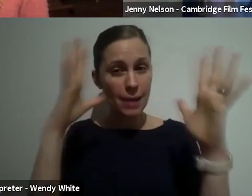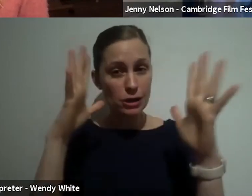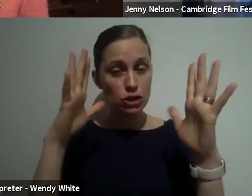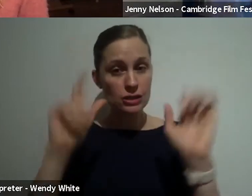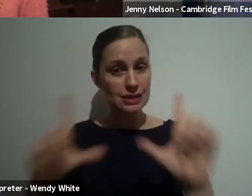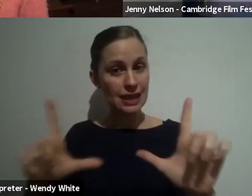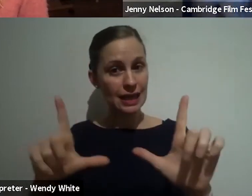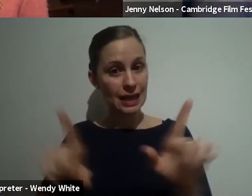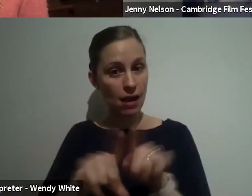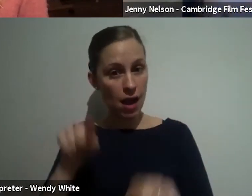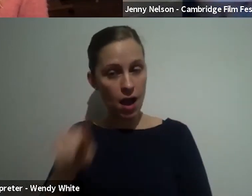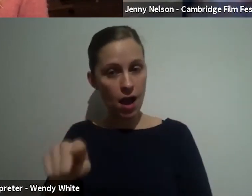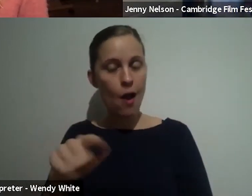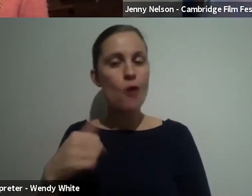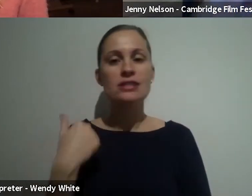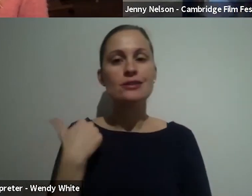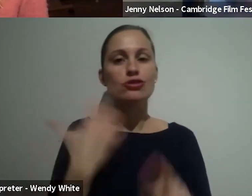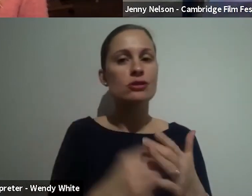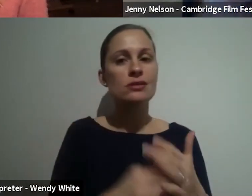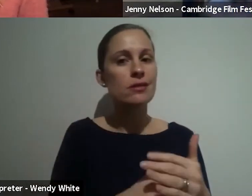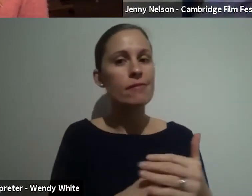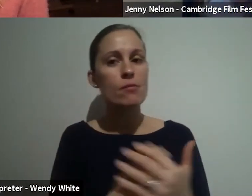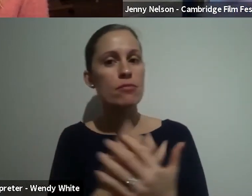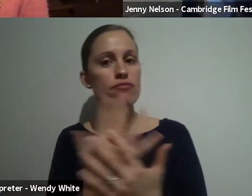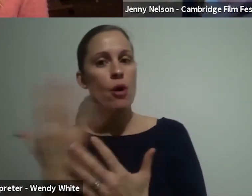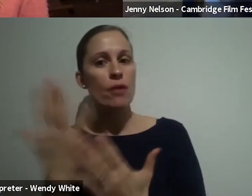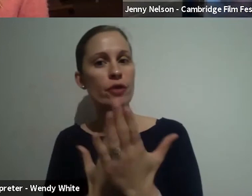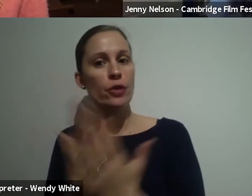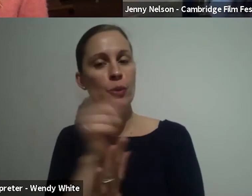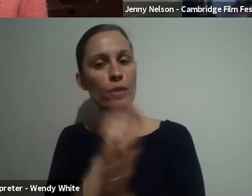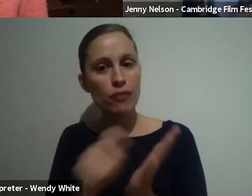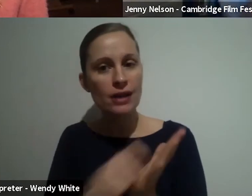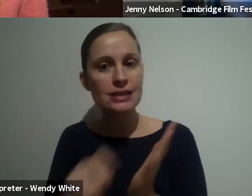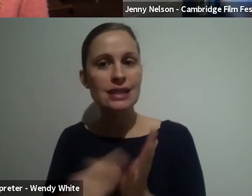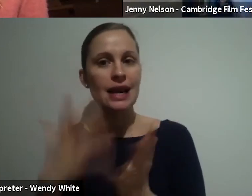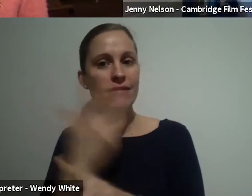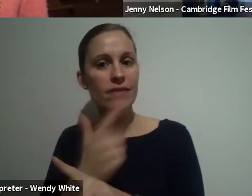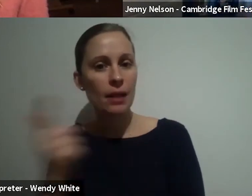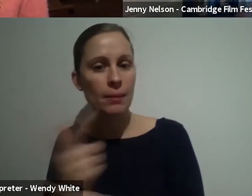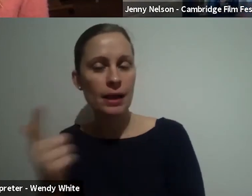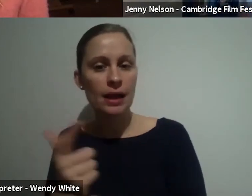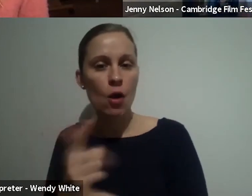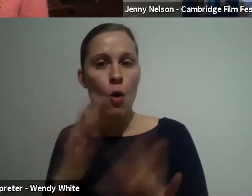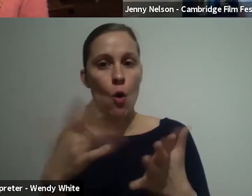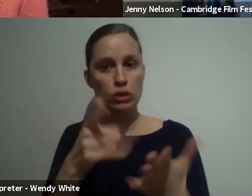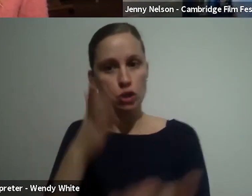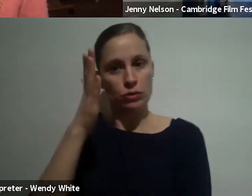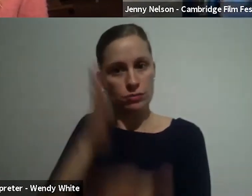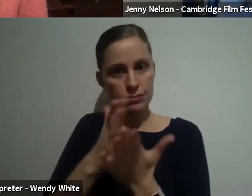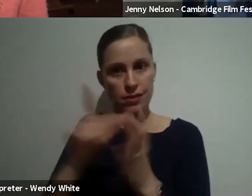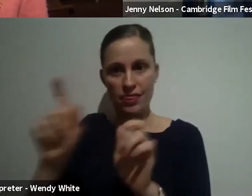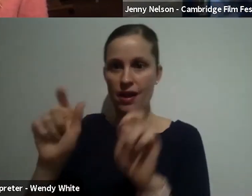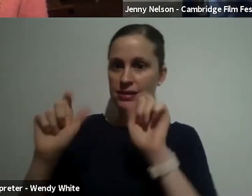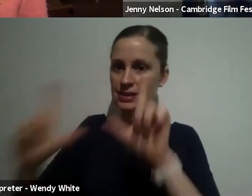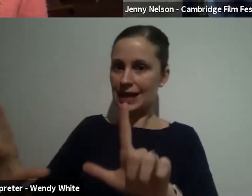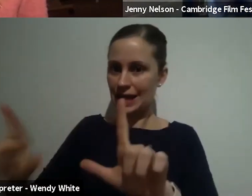or did it emerge during the writing or filmmaking process, or had you got that idea from